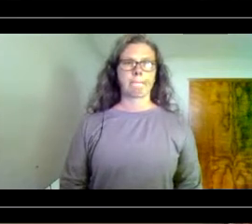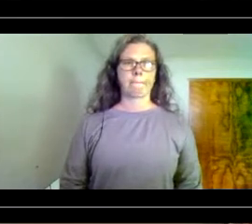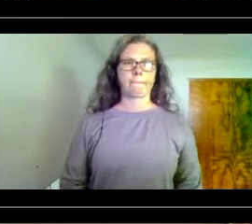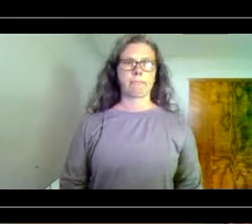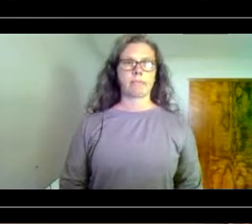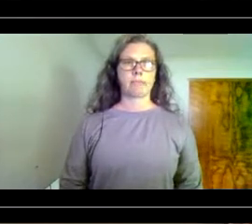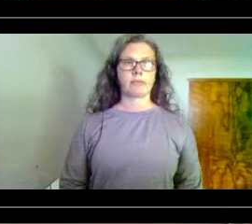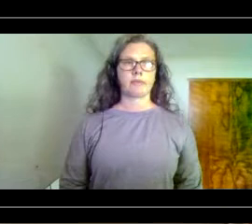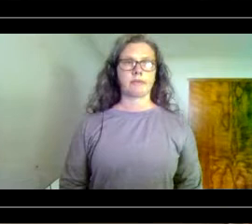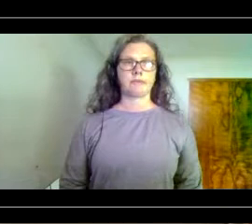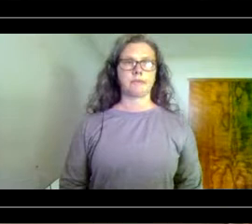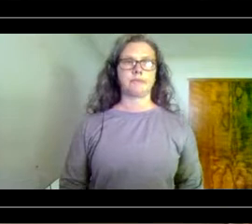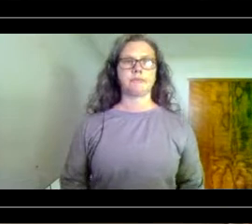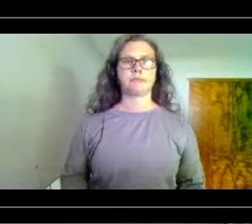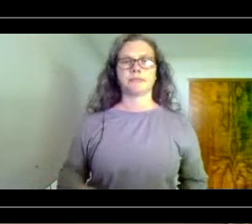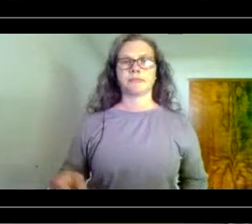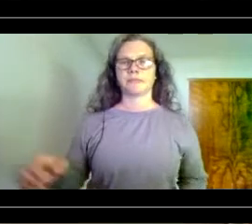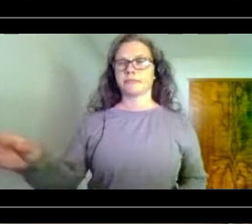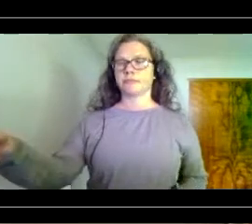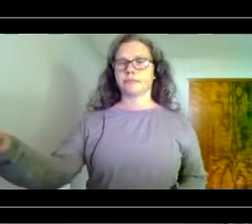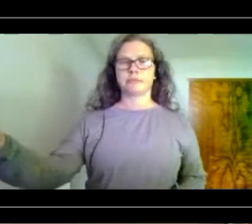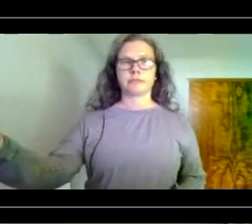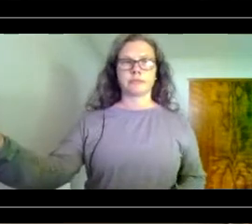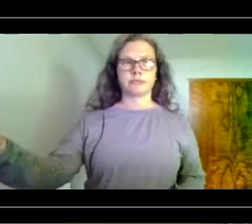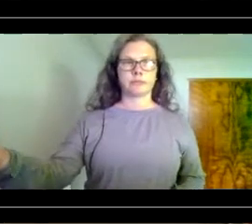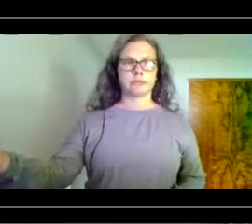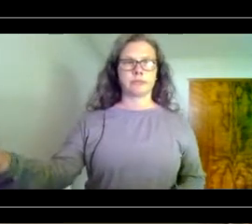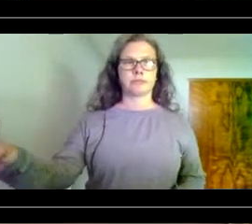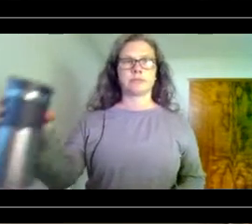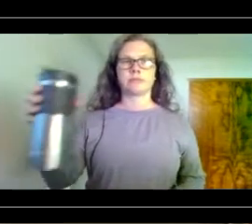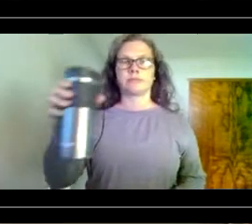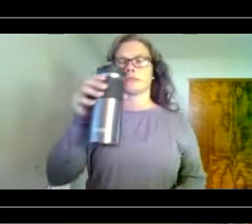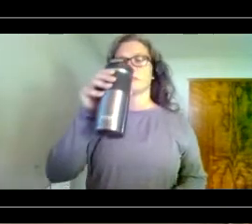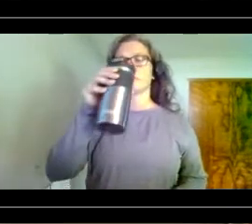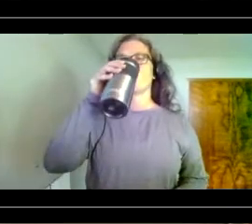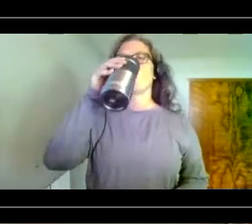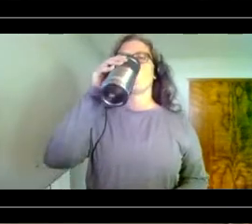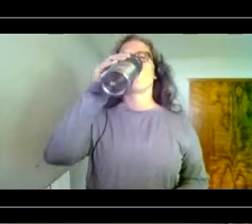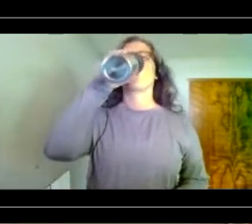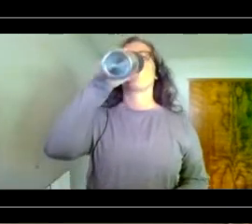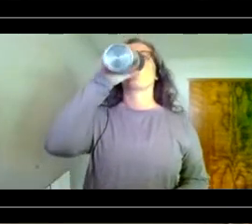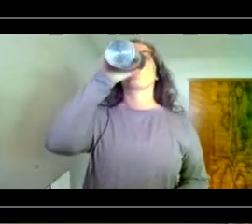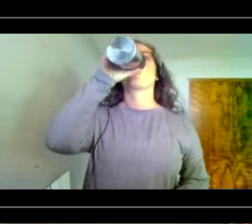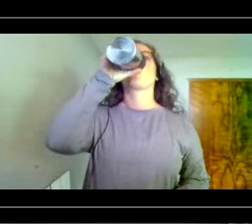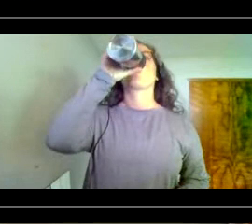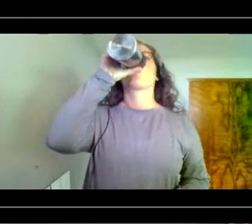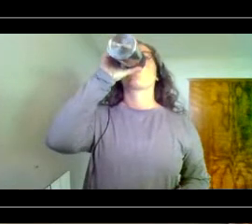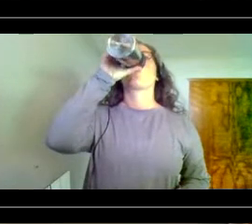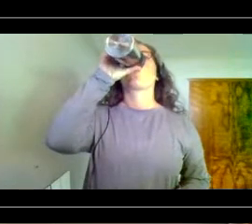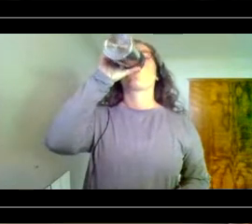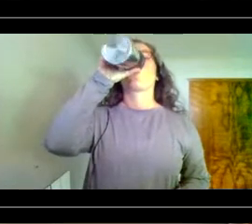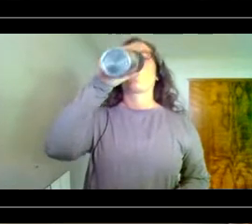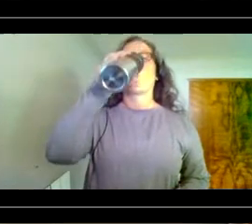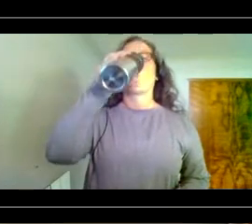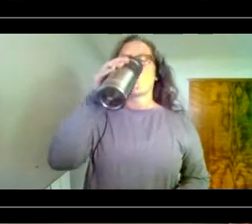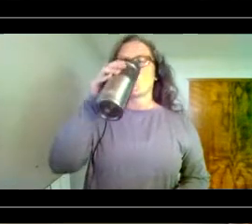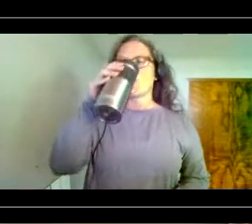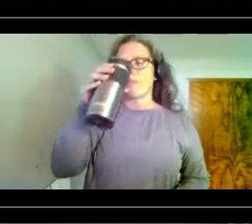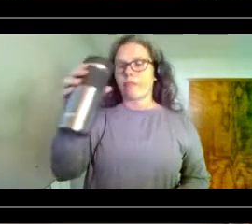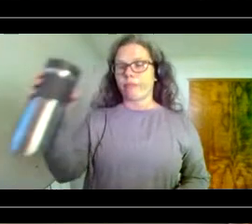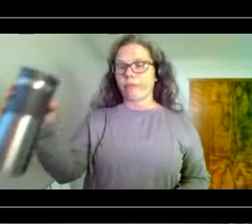want more information about how do we implement these different types of soil stabilization measures, when are they the